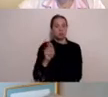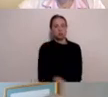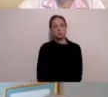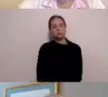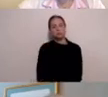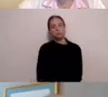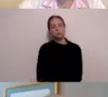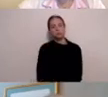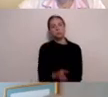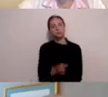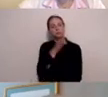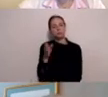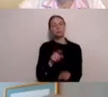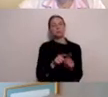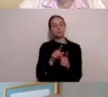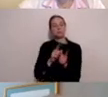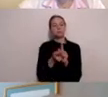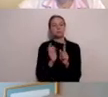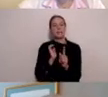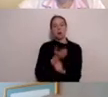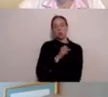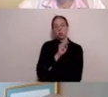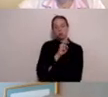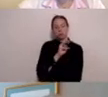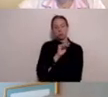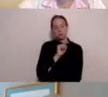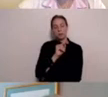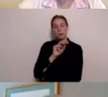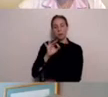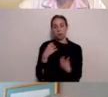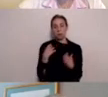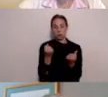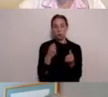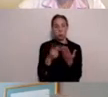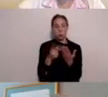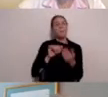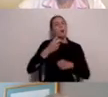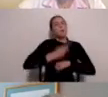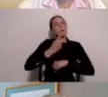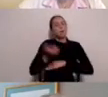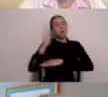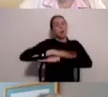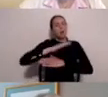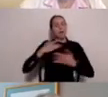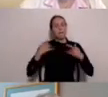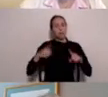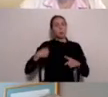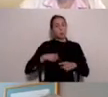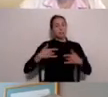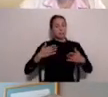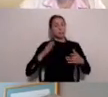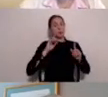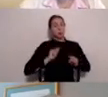We've also converted our Summative Strength program, which is the one-day event that we used to take the program to the community,